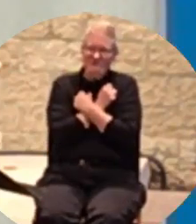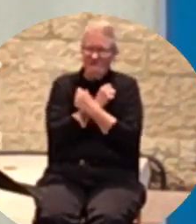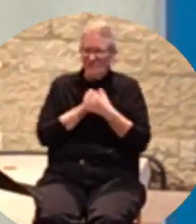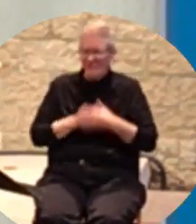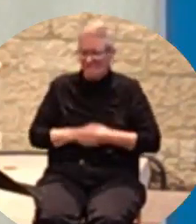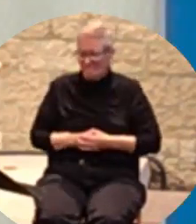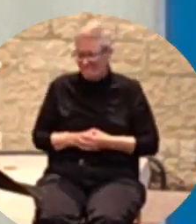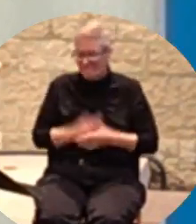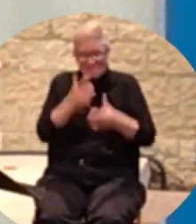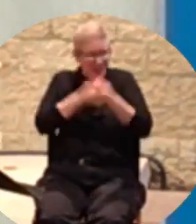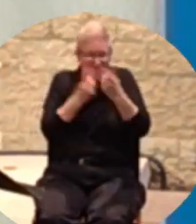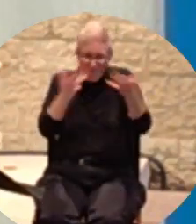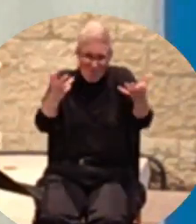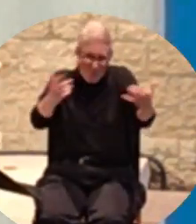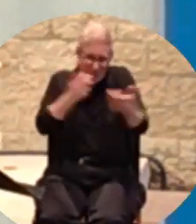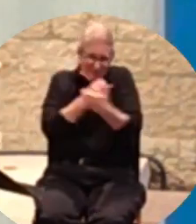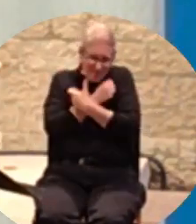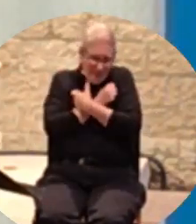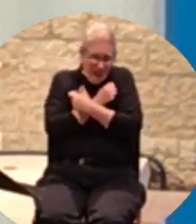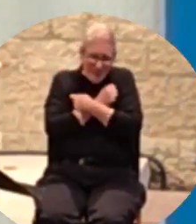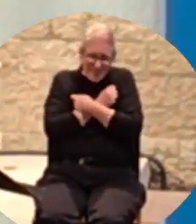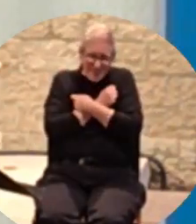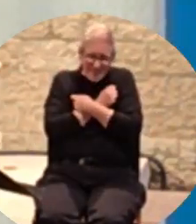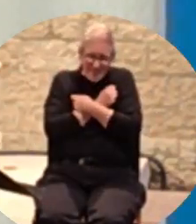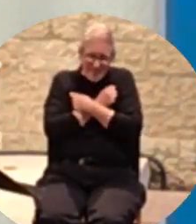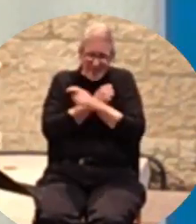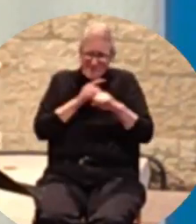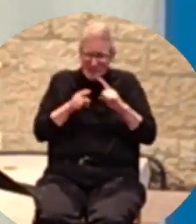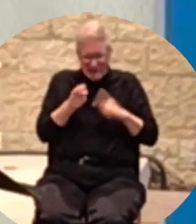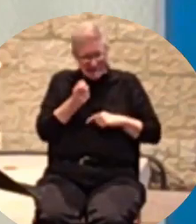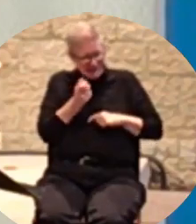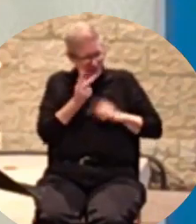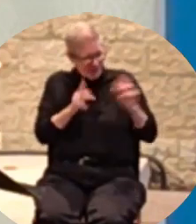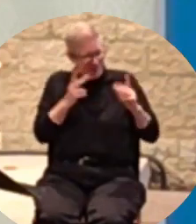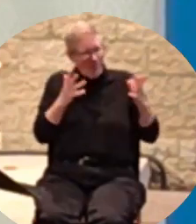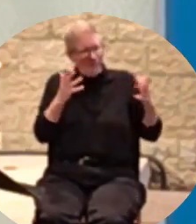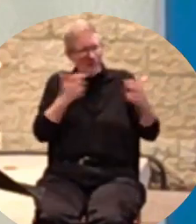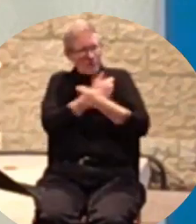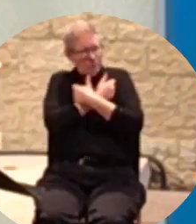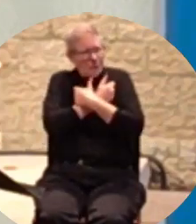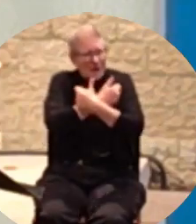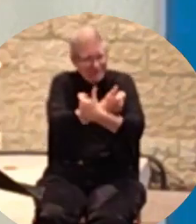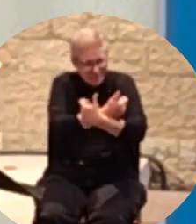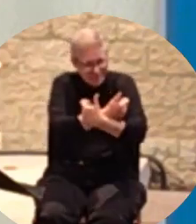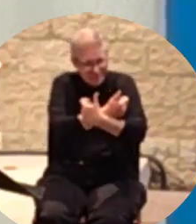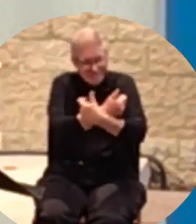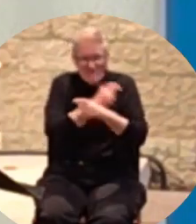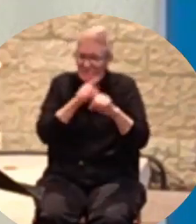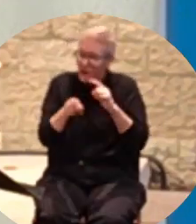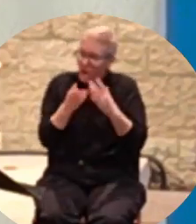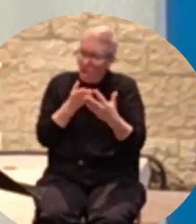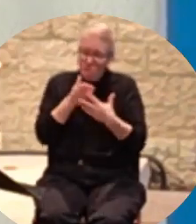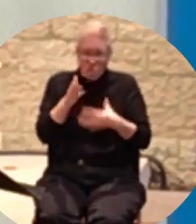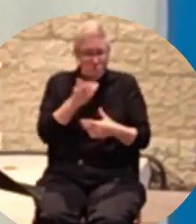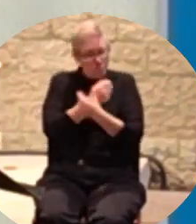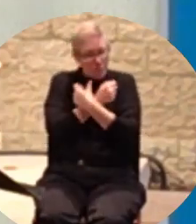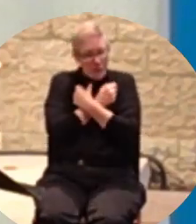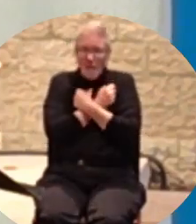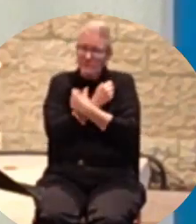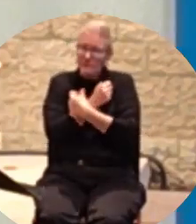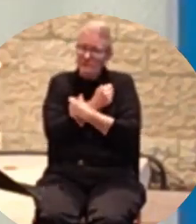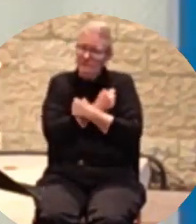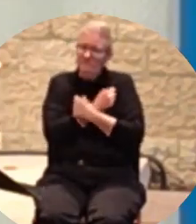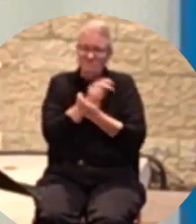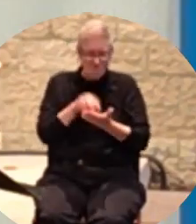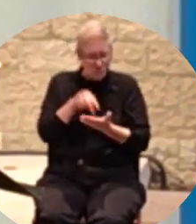Everybody wants to be loved, but so few want to love. And it is only in loving that resurrection can